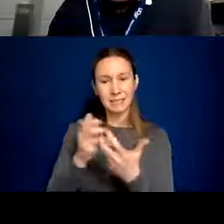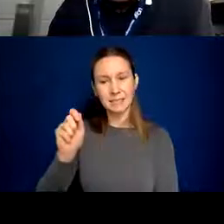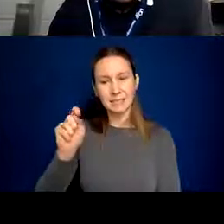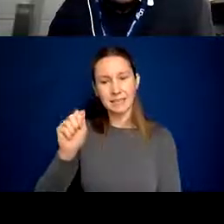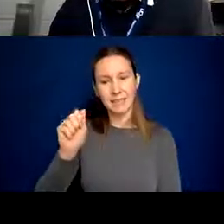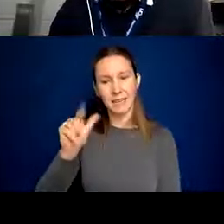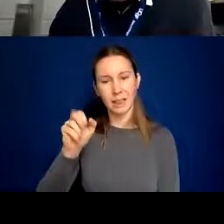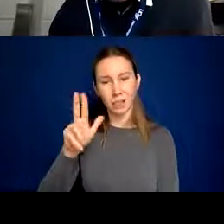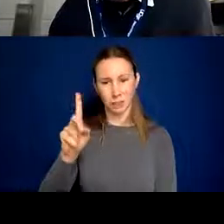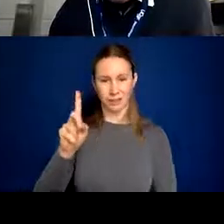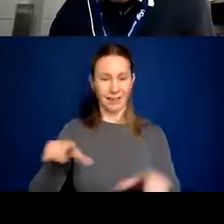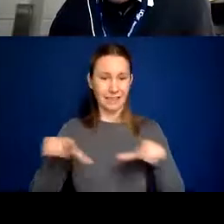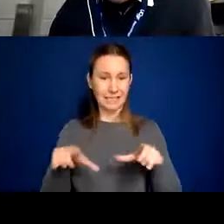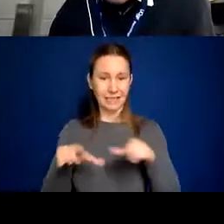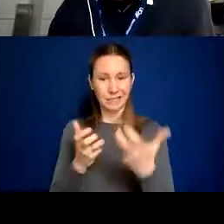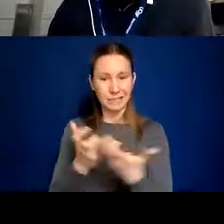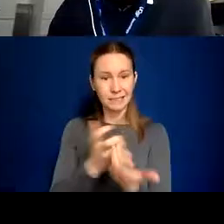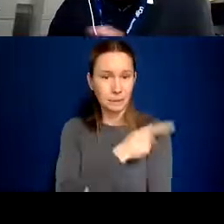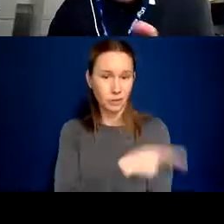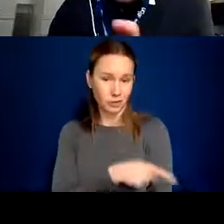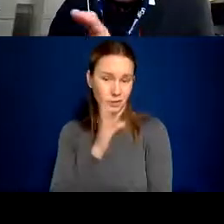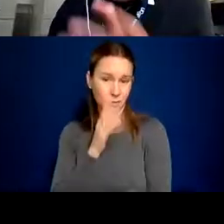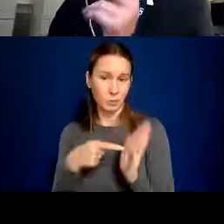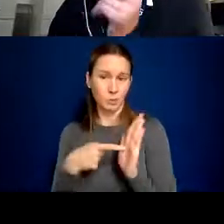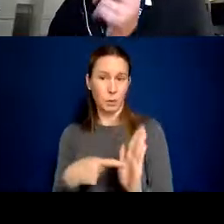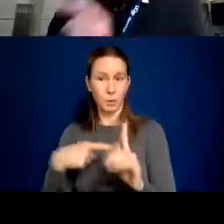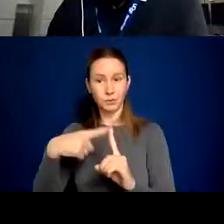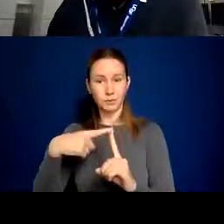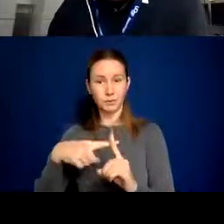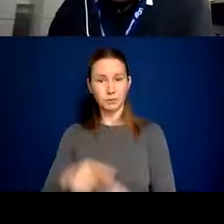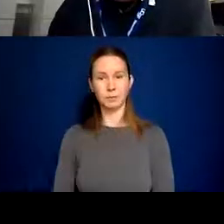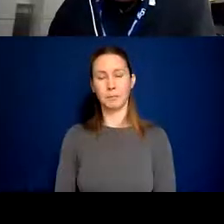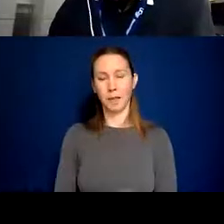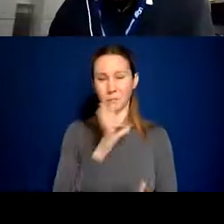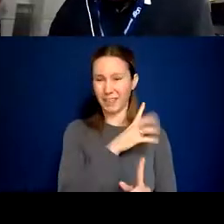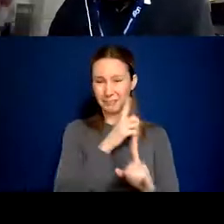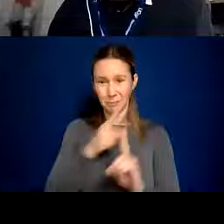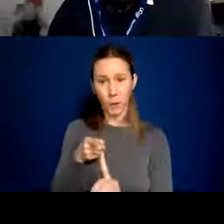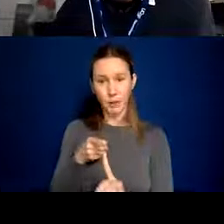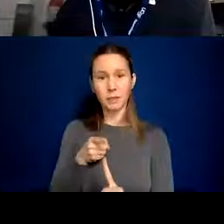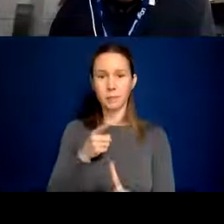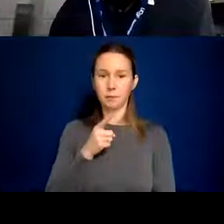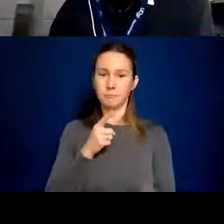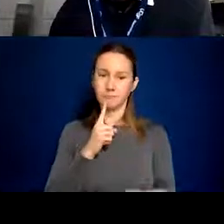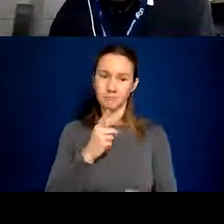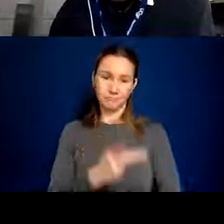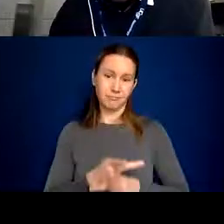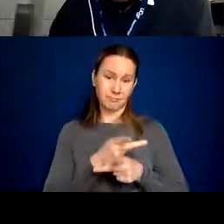the best evidence comes from this. But this is the bottom line. Caregiver training and support interventions